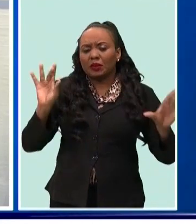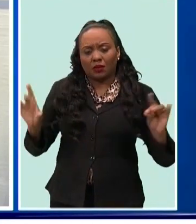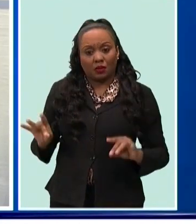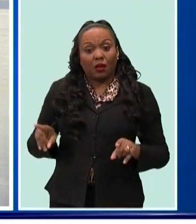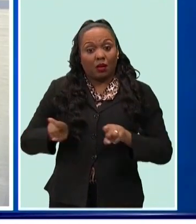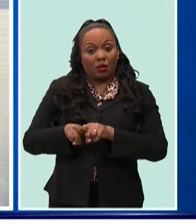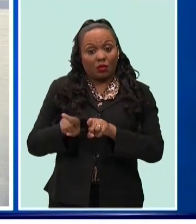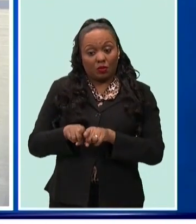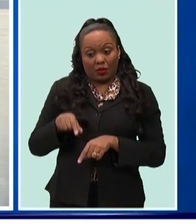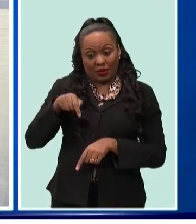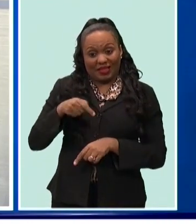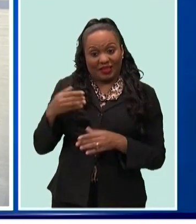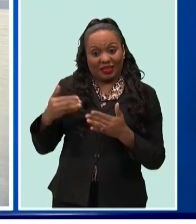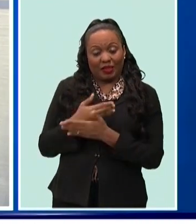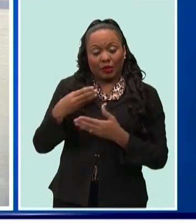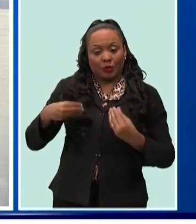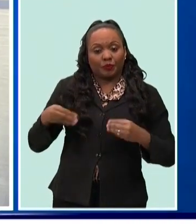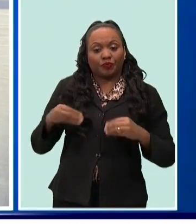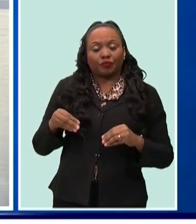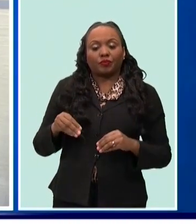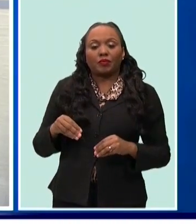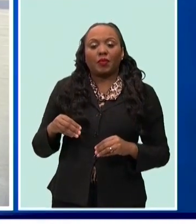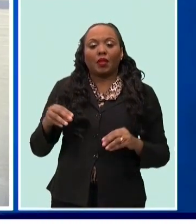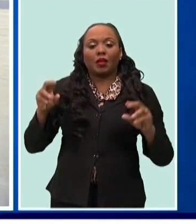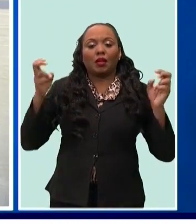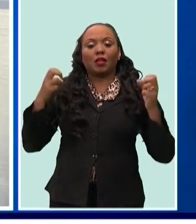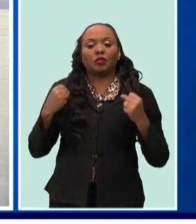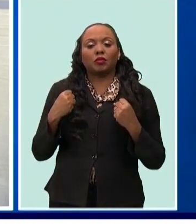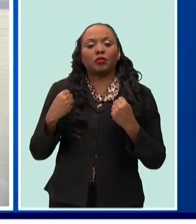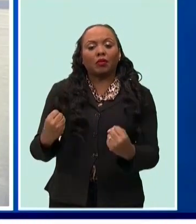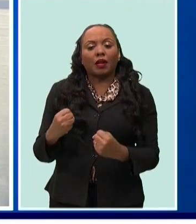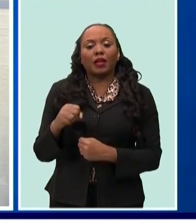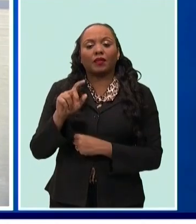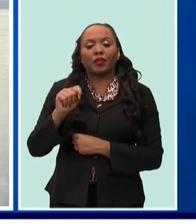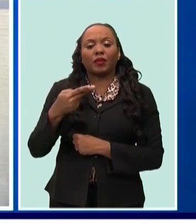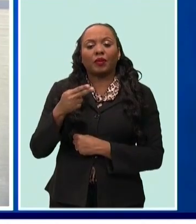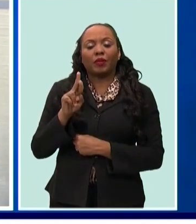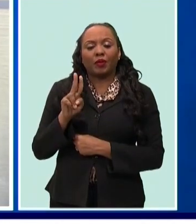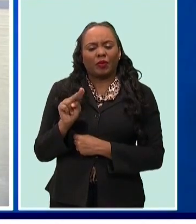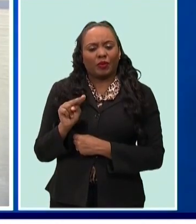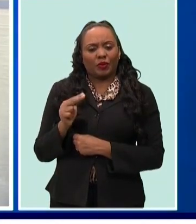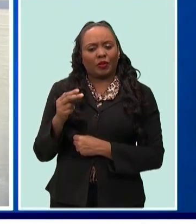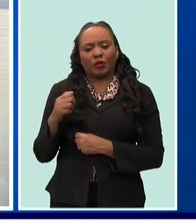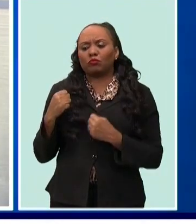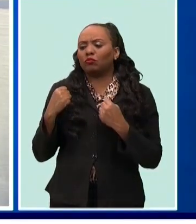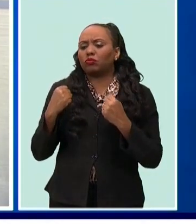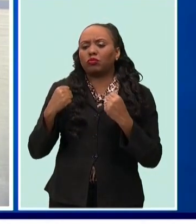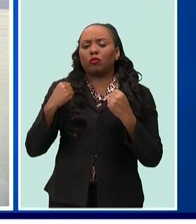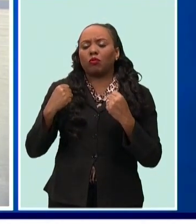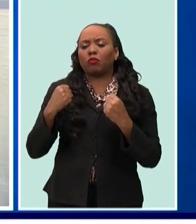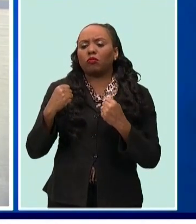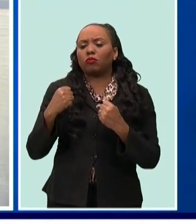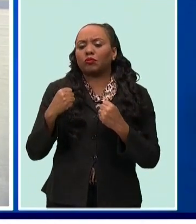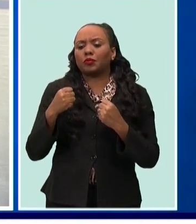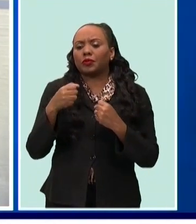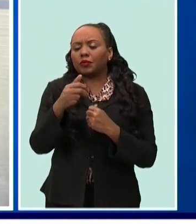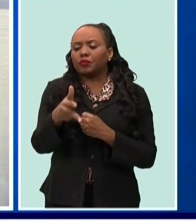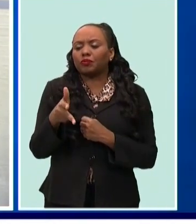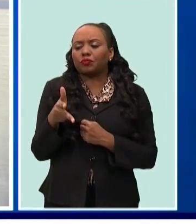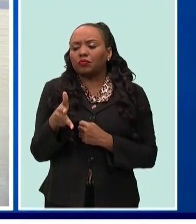And he said that when they started, that there were other hardware stores who actually started drive-through hardware stores of their own because, and obviously it's a convenience, it's a